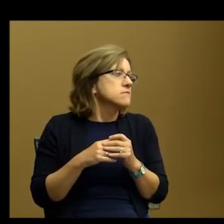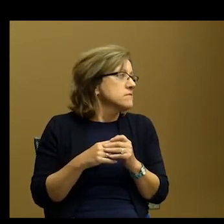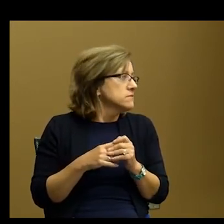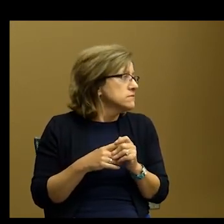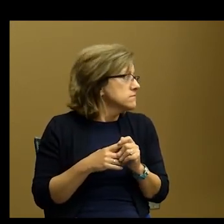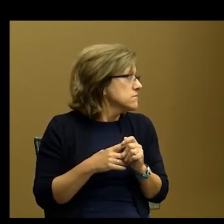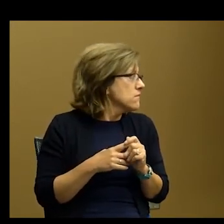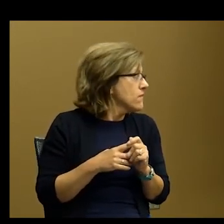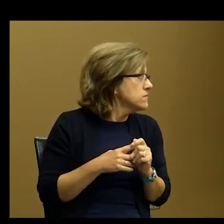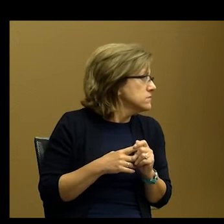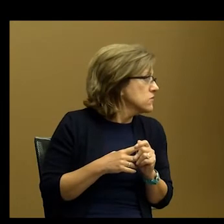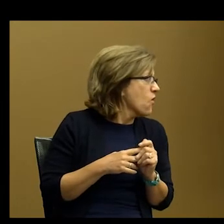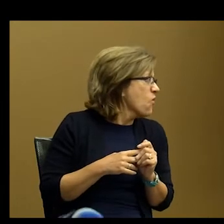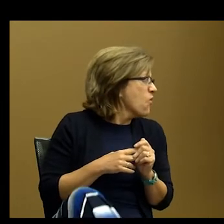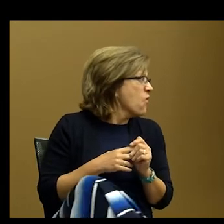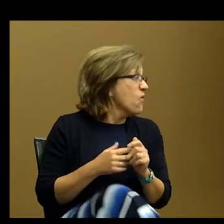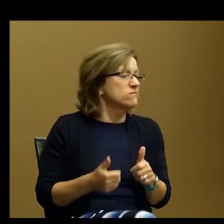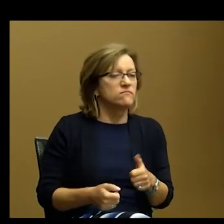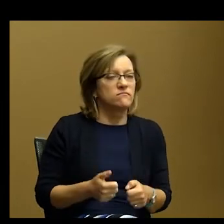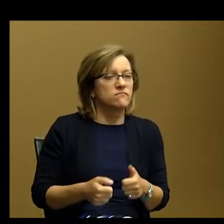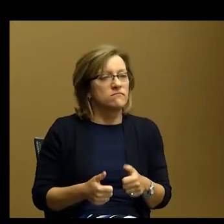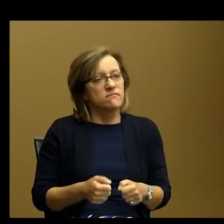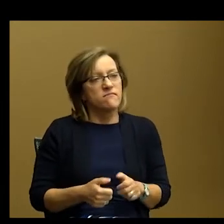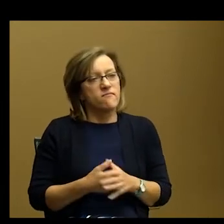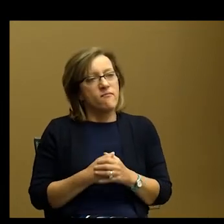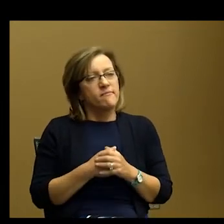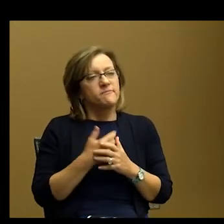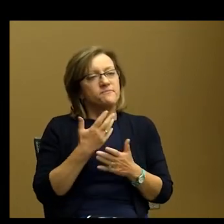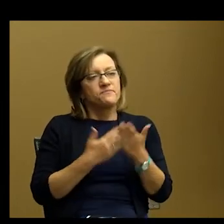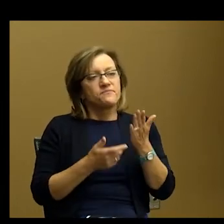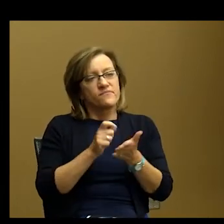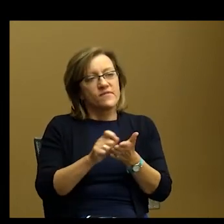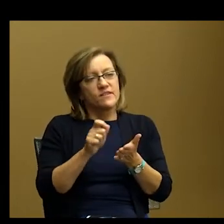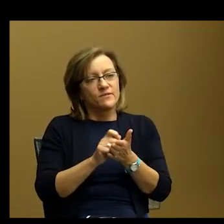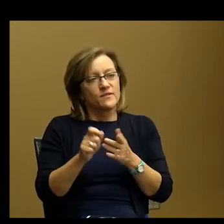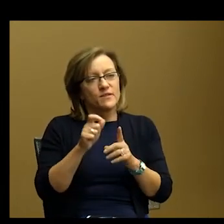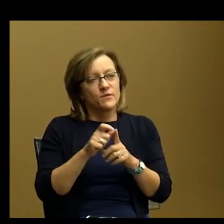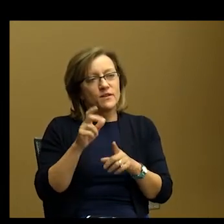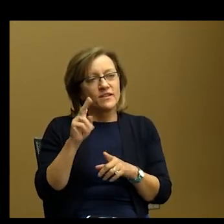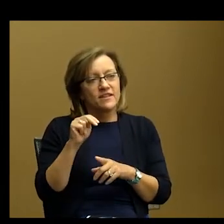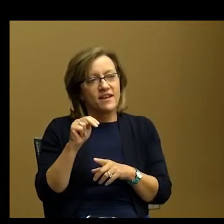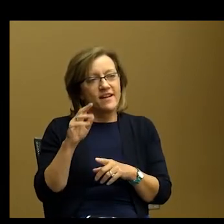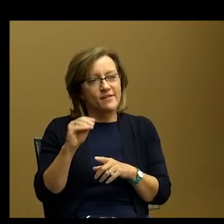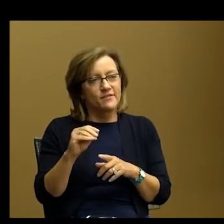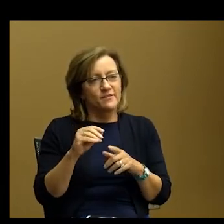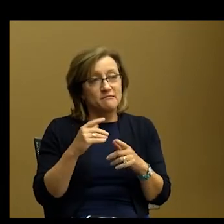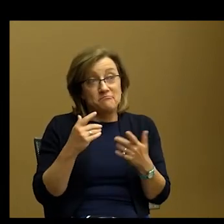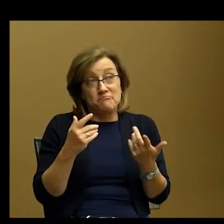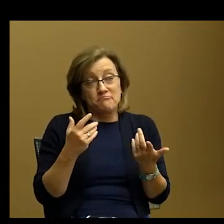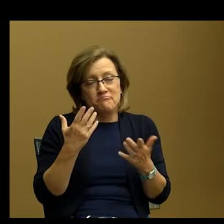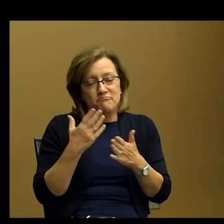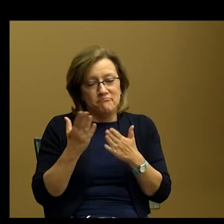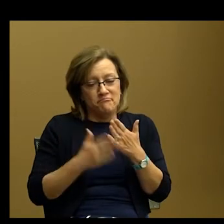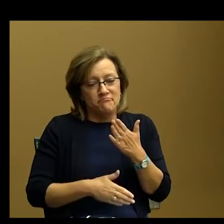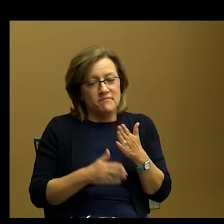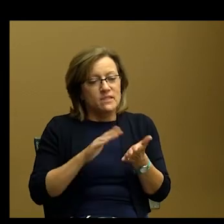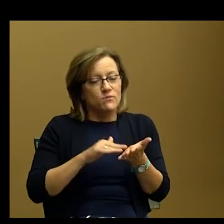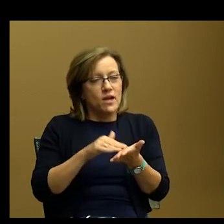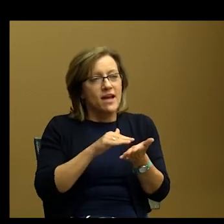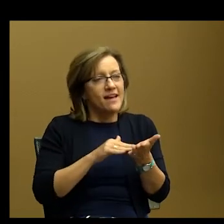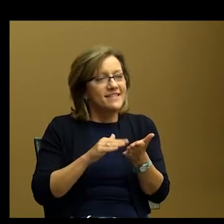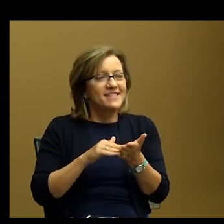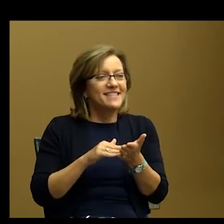written word, they may write no or finished, braille, no or stop. And then the